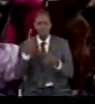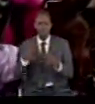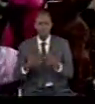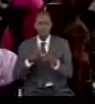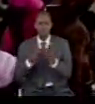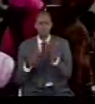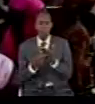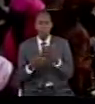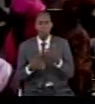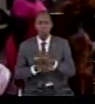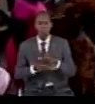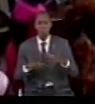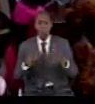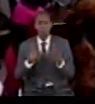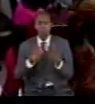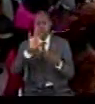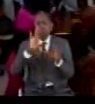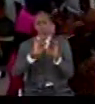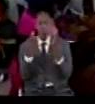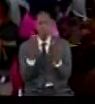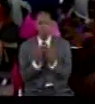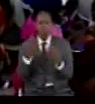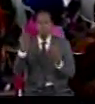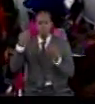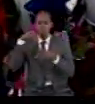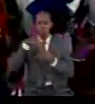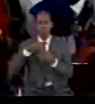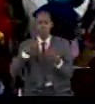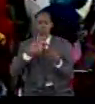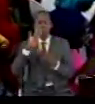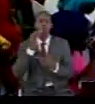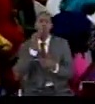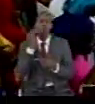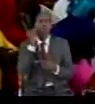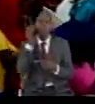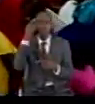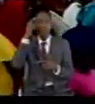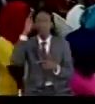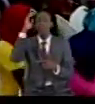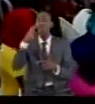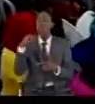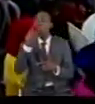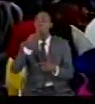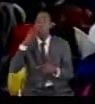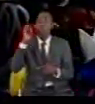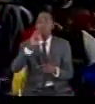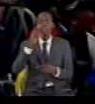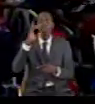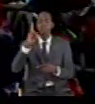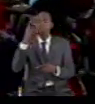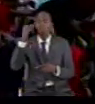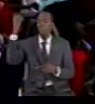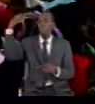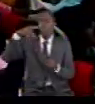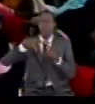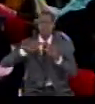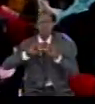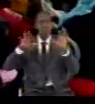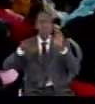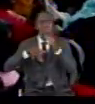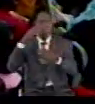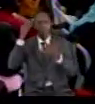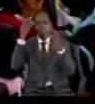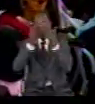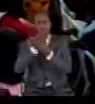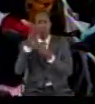is coming to your family it's coming inside your home for god who commanded the light to shine out of darkness he has